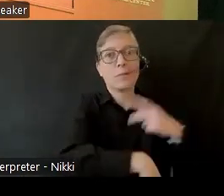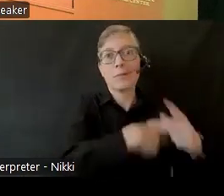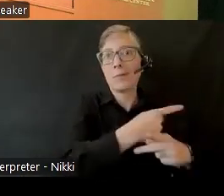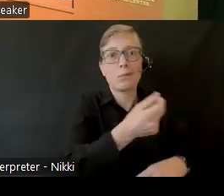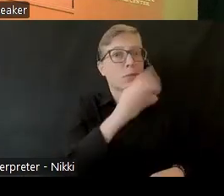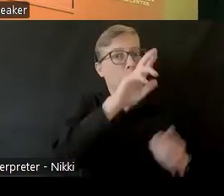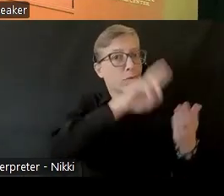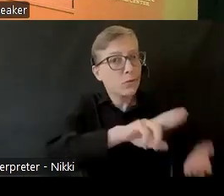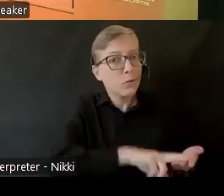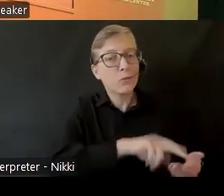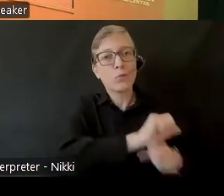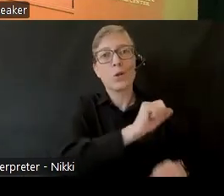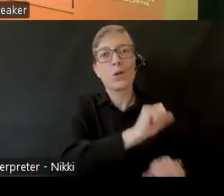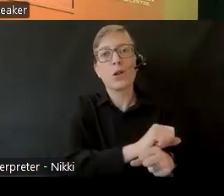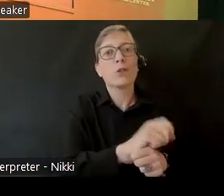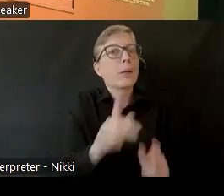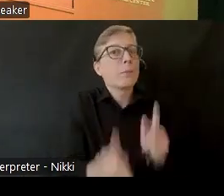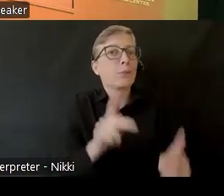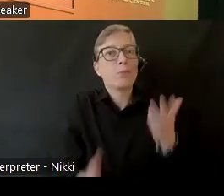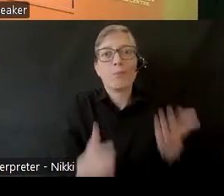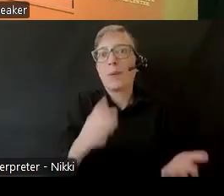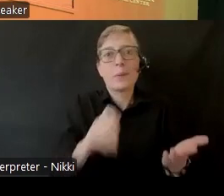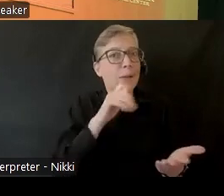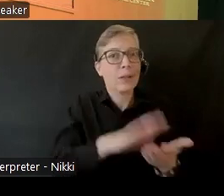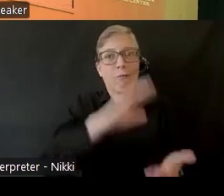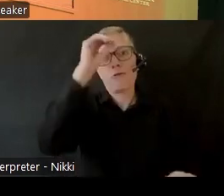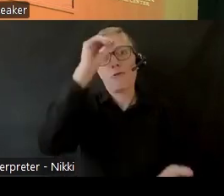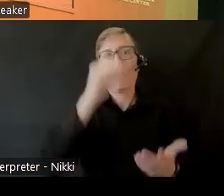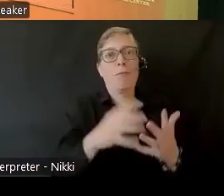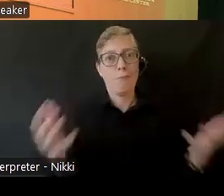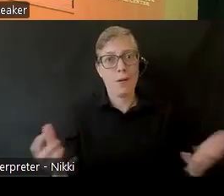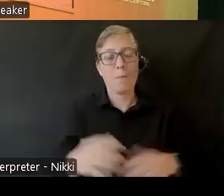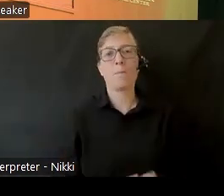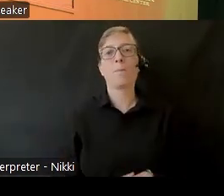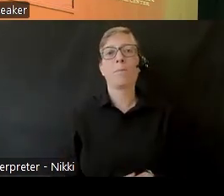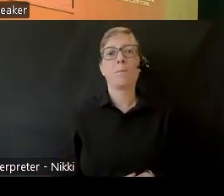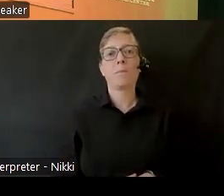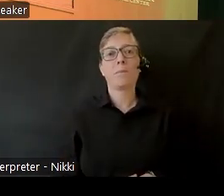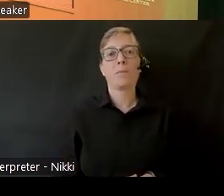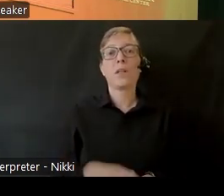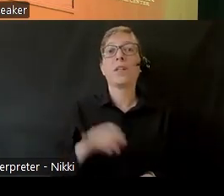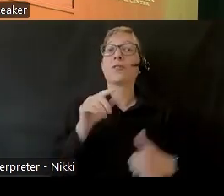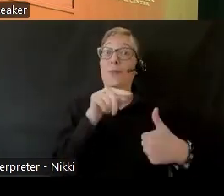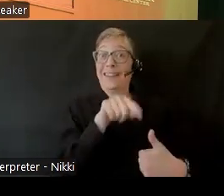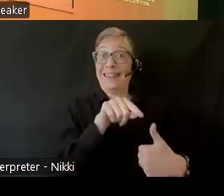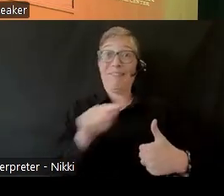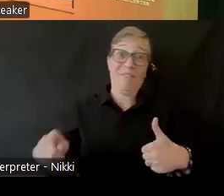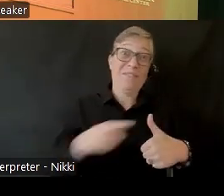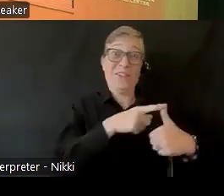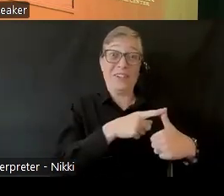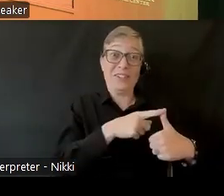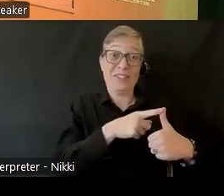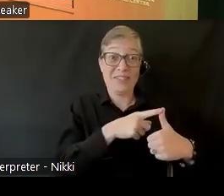much. And so in a way, this is the first of these Q Core rounds that we'll be having as part of the Engel